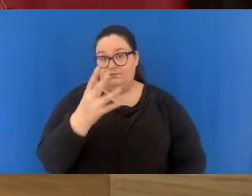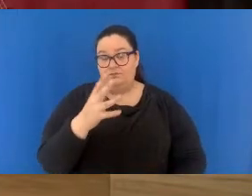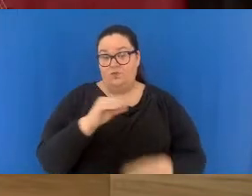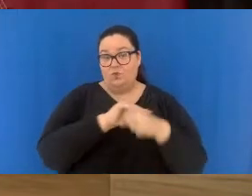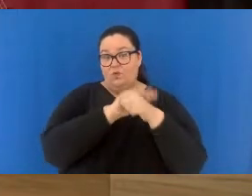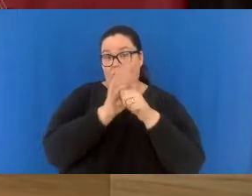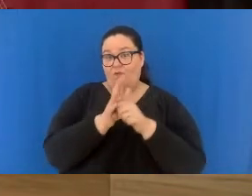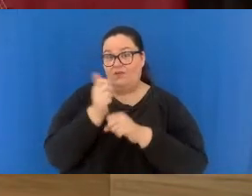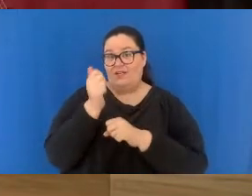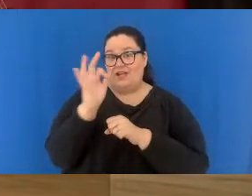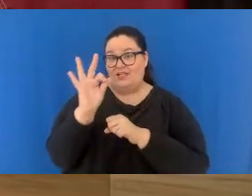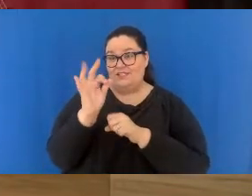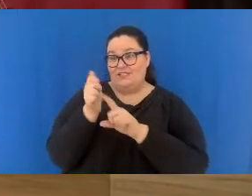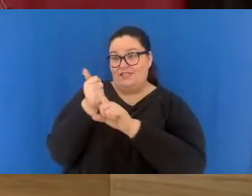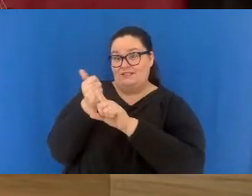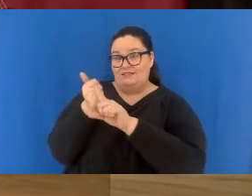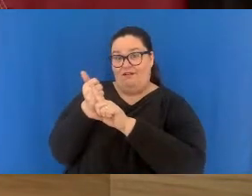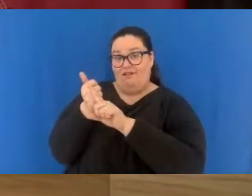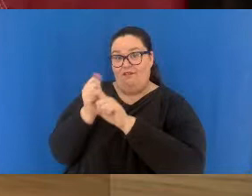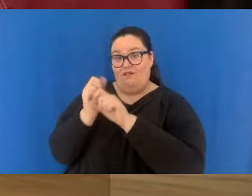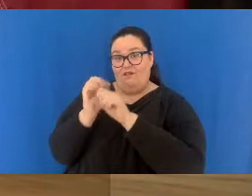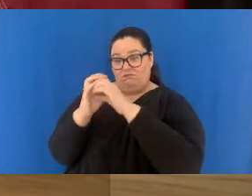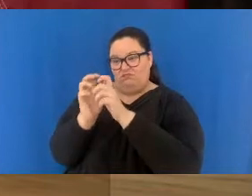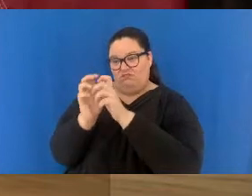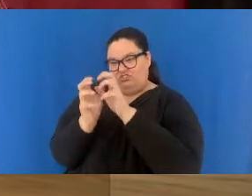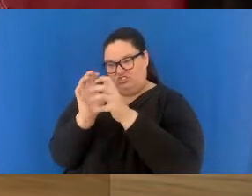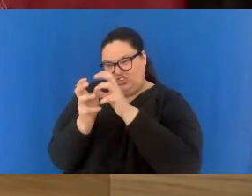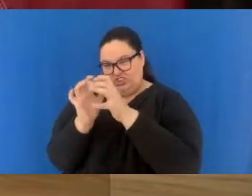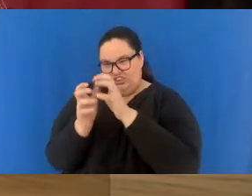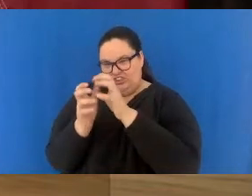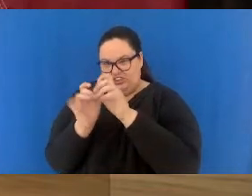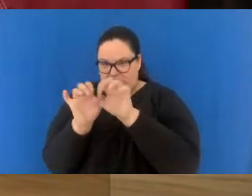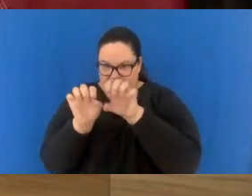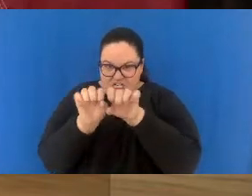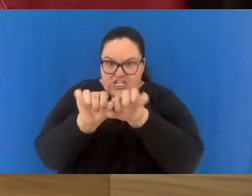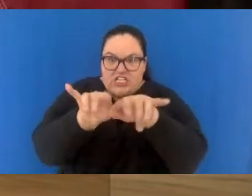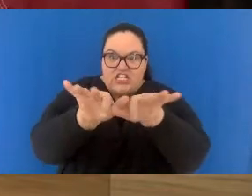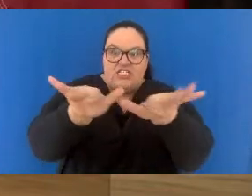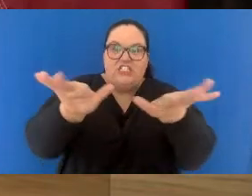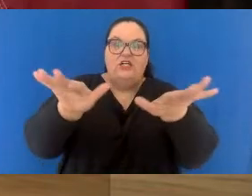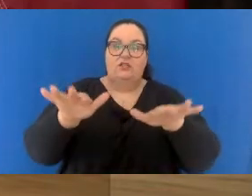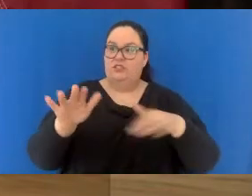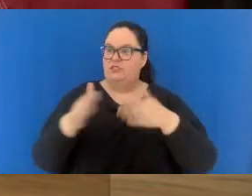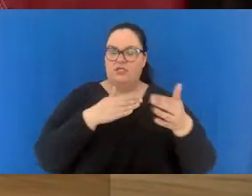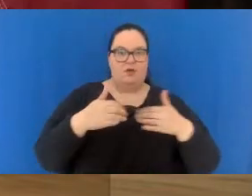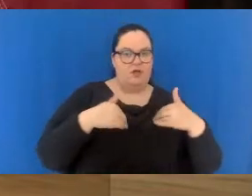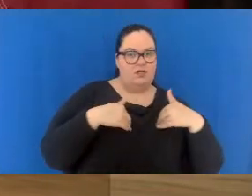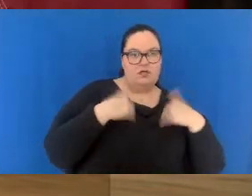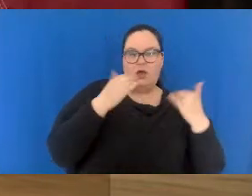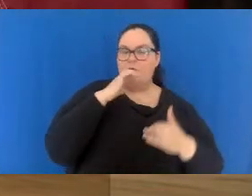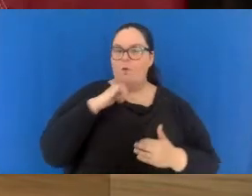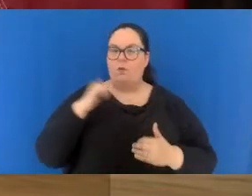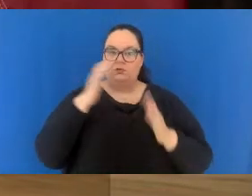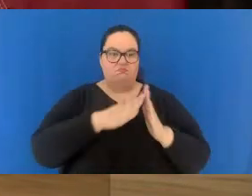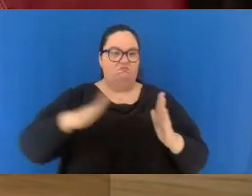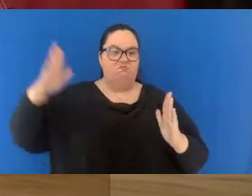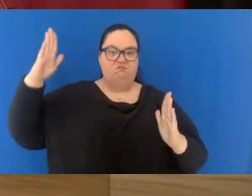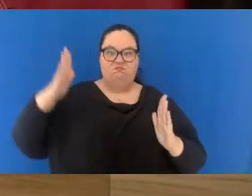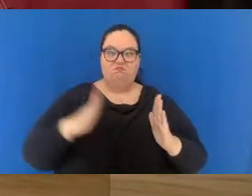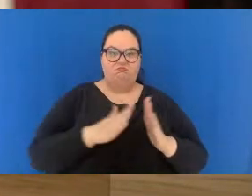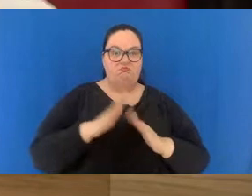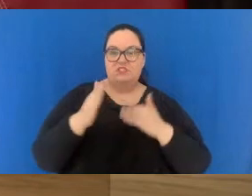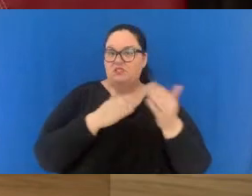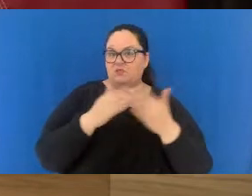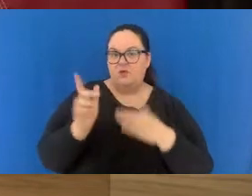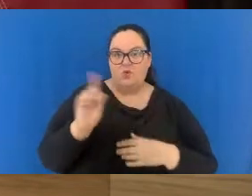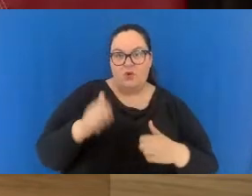is adapting and taking advantage wherever it can. It won't discriminate between young and old. It doesn't care where you live or what